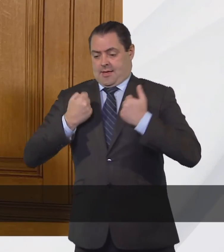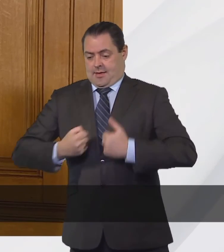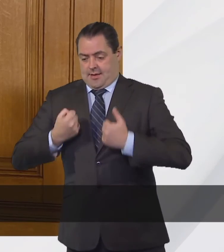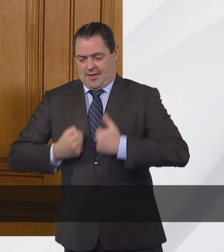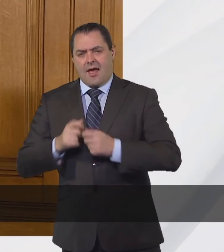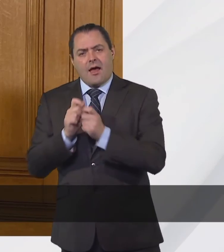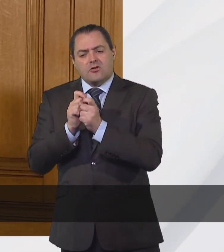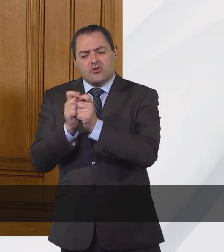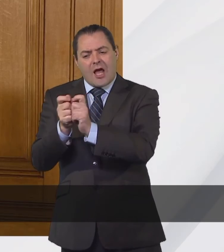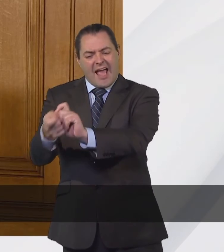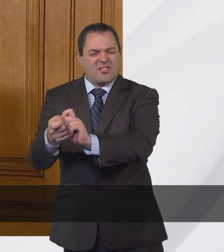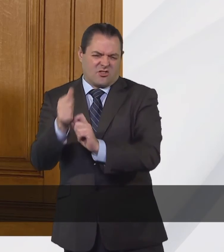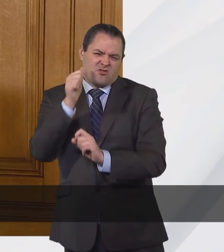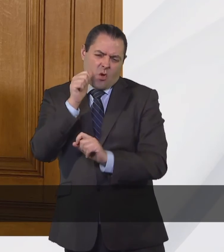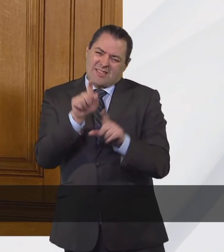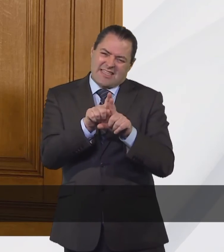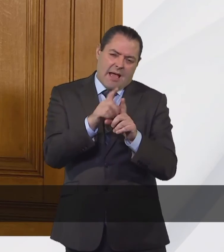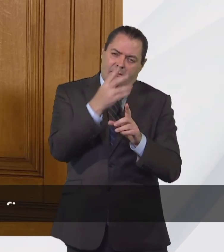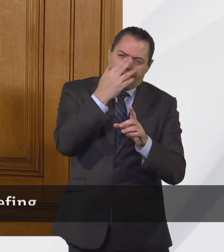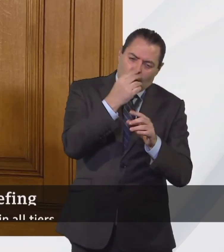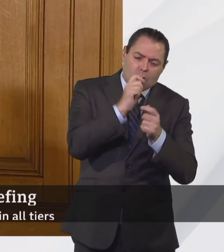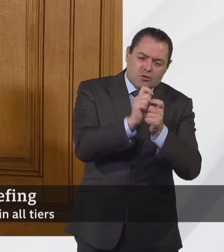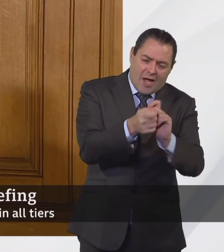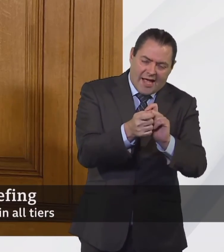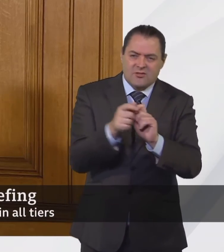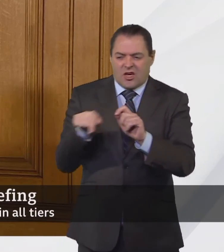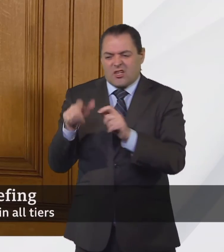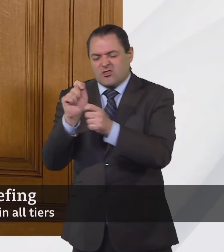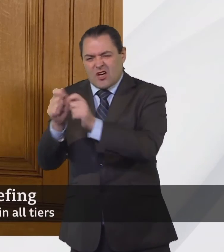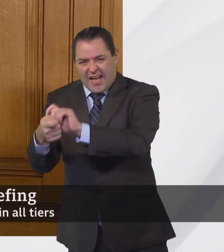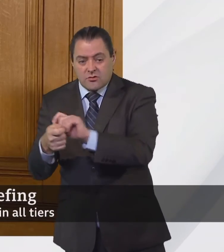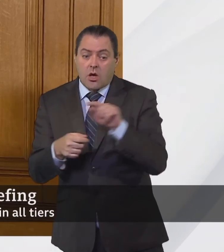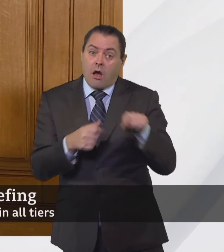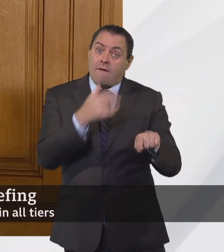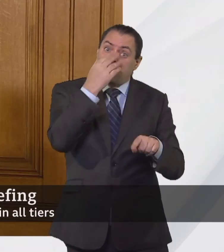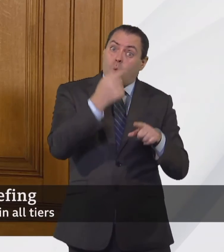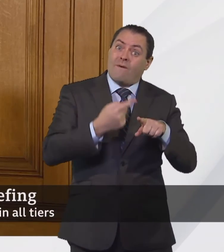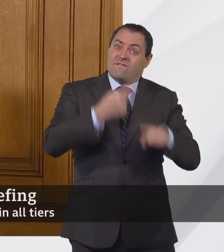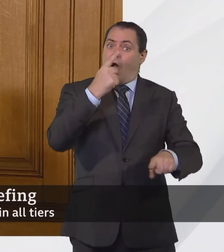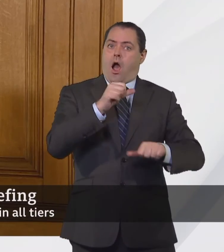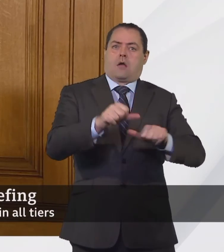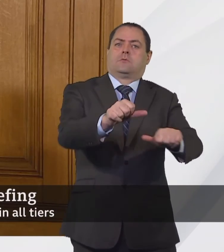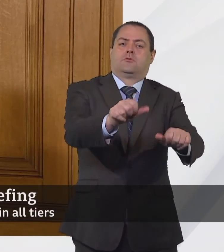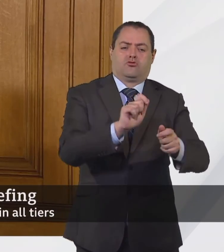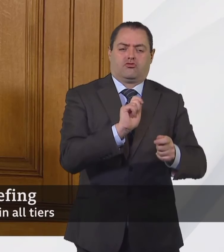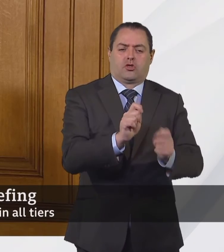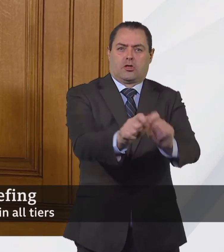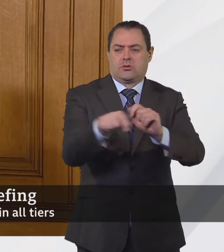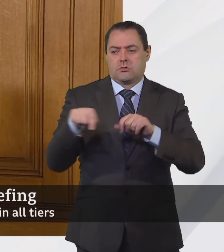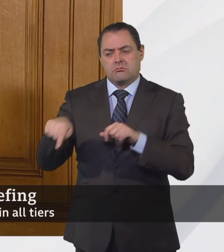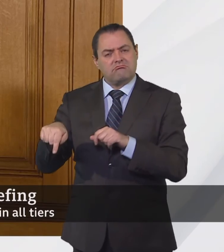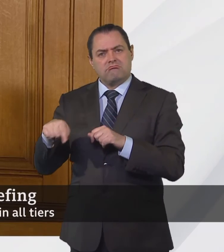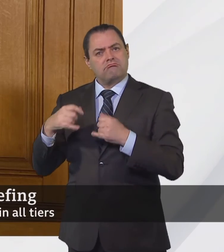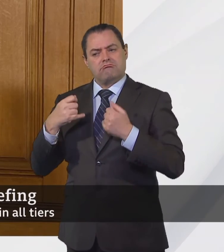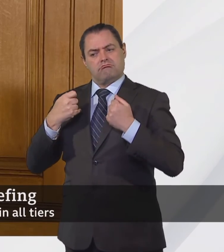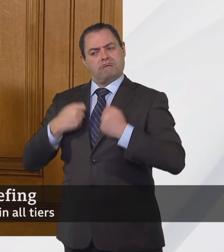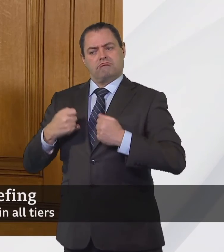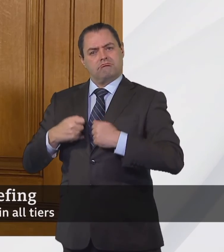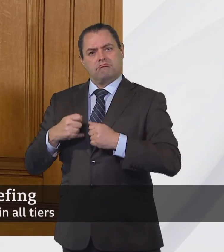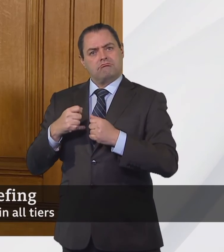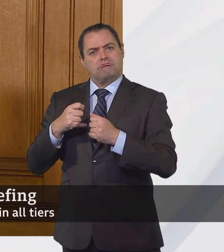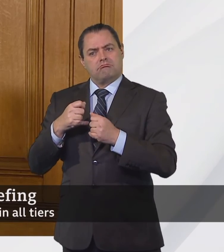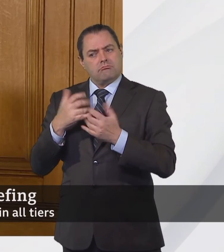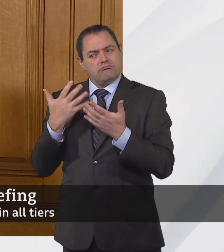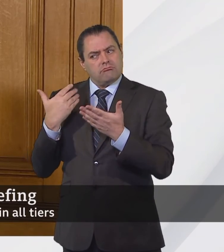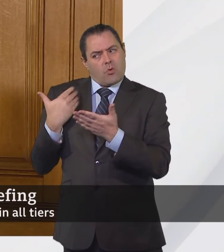replicate. This virus doesn't mutate as often as, for example, flu virus does, but it does mutate. None of those mutations